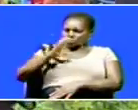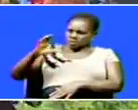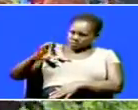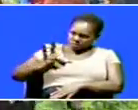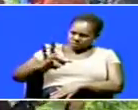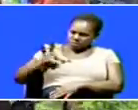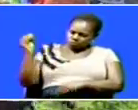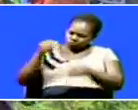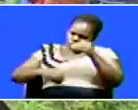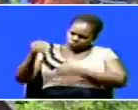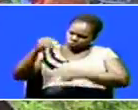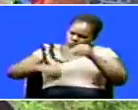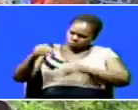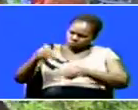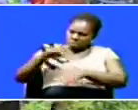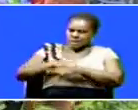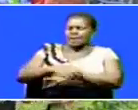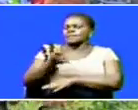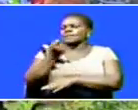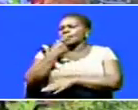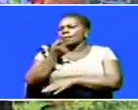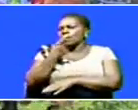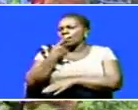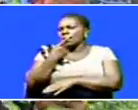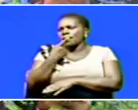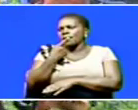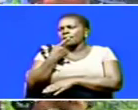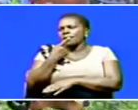tena tuchage, wapate dawa.